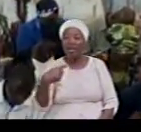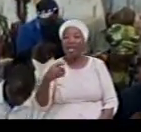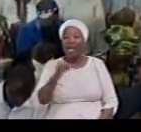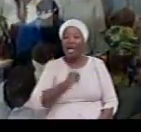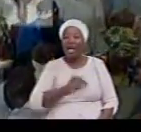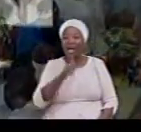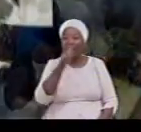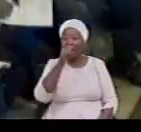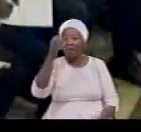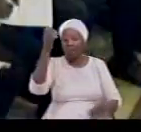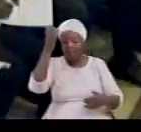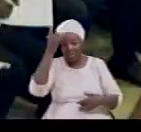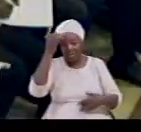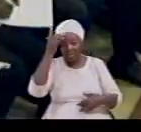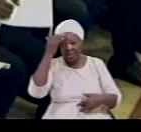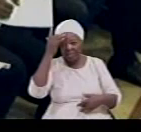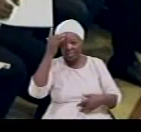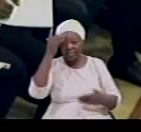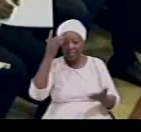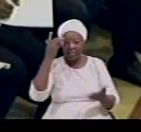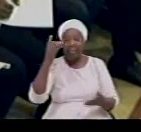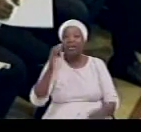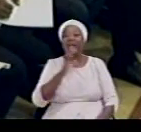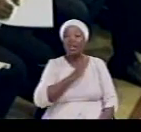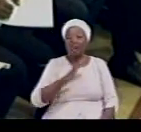Christ has taken my sicknesses away.